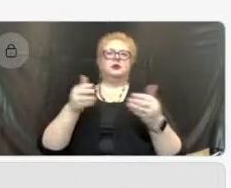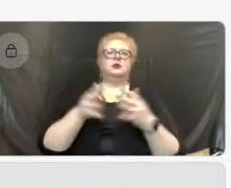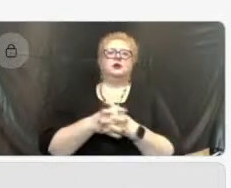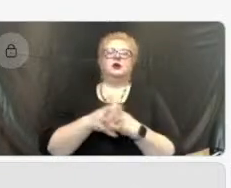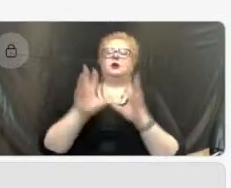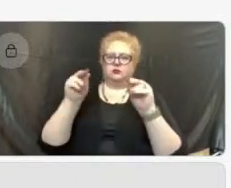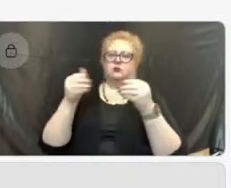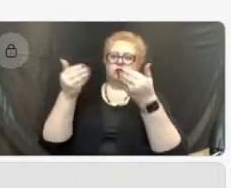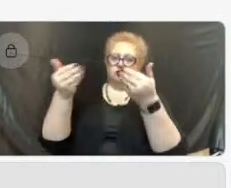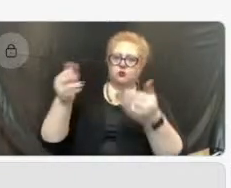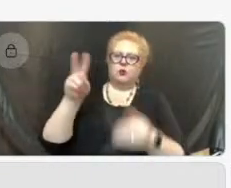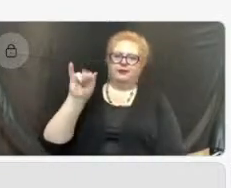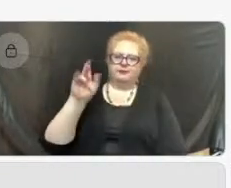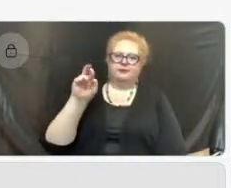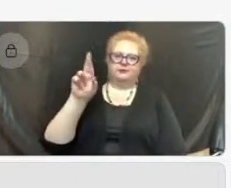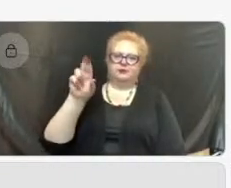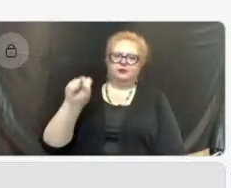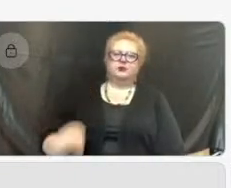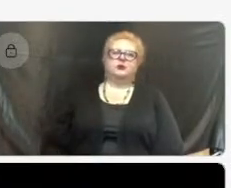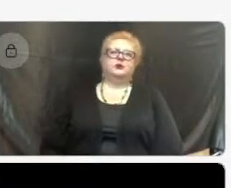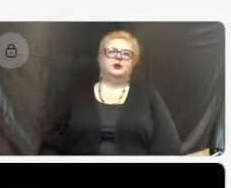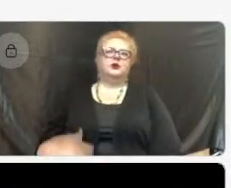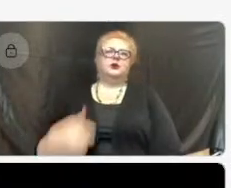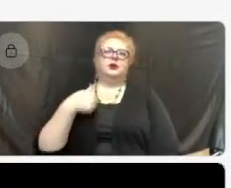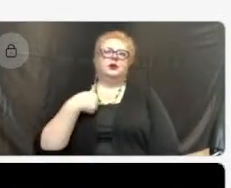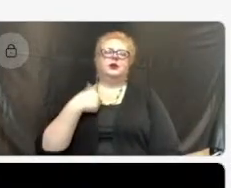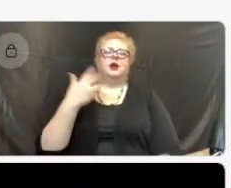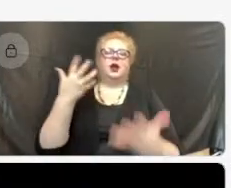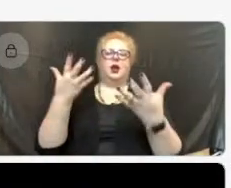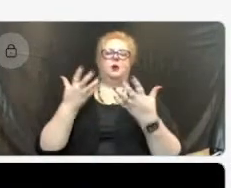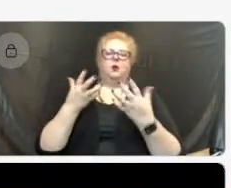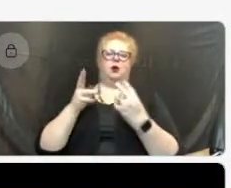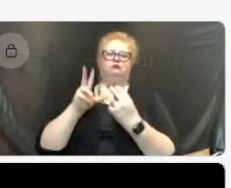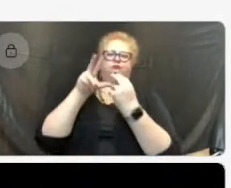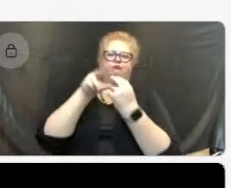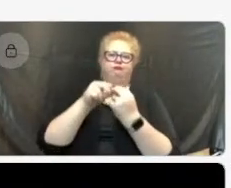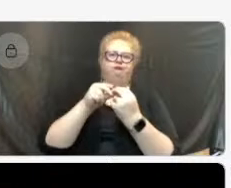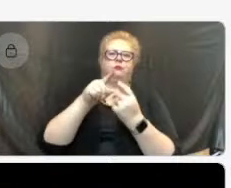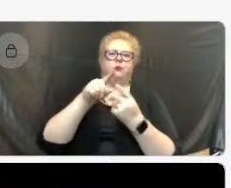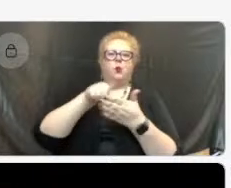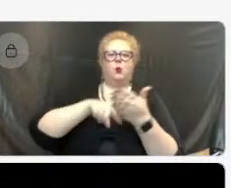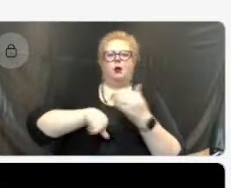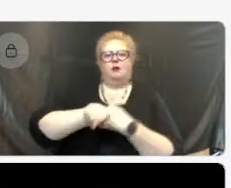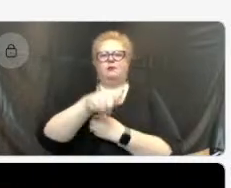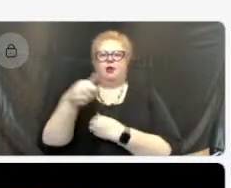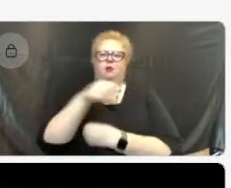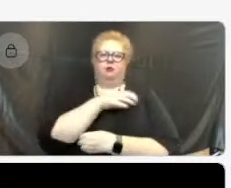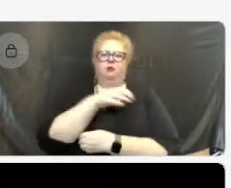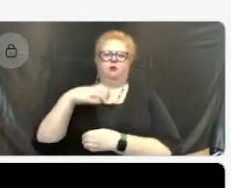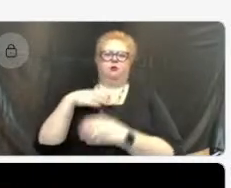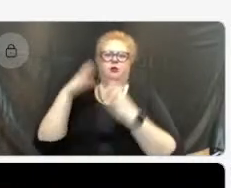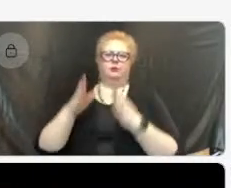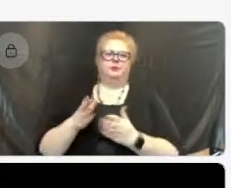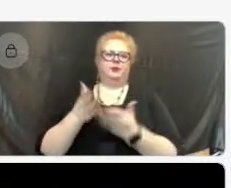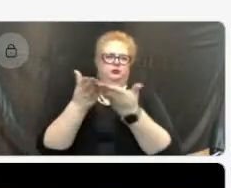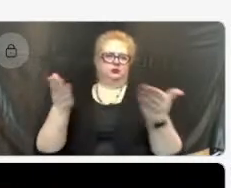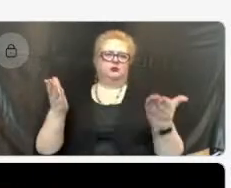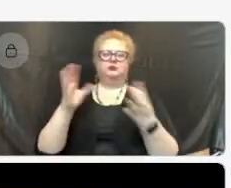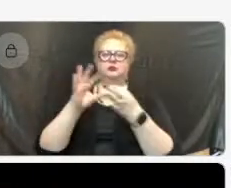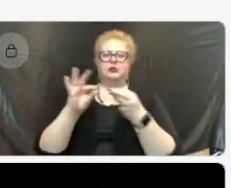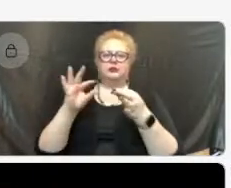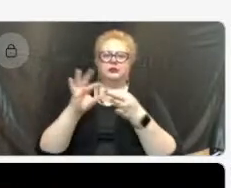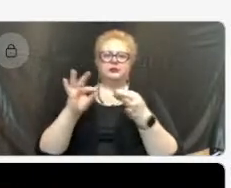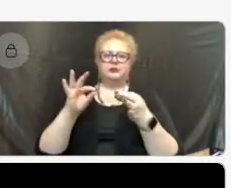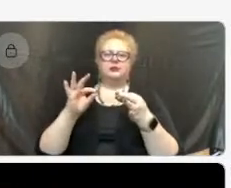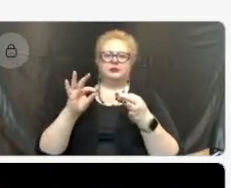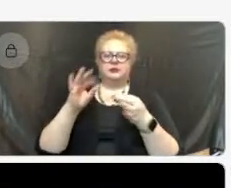please. No, I just wanted to, I guess, piggyback off of what the other commissioners have said. Definitely know the history